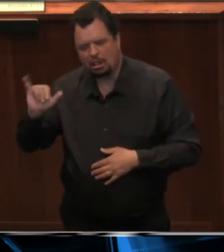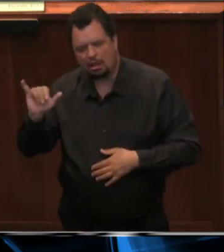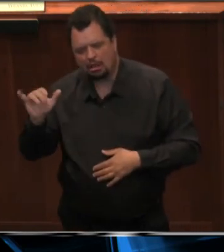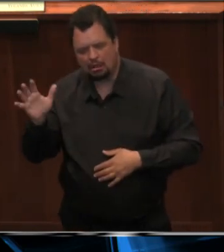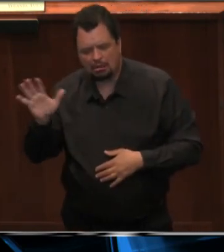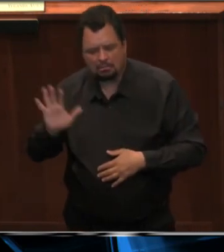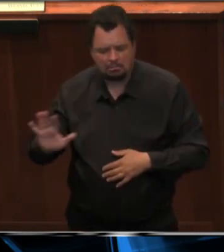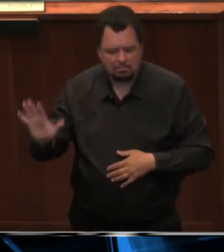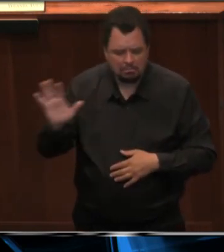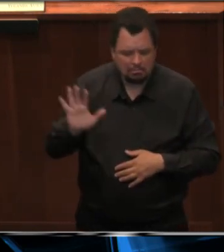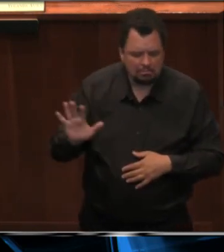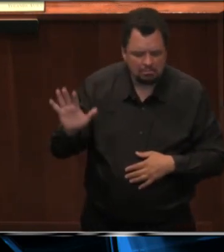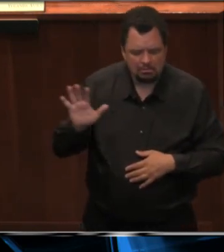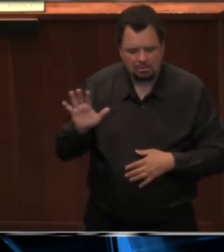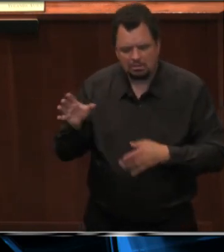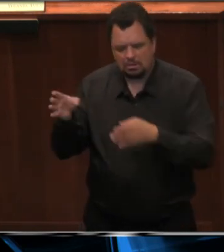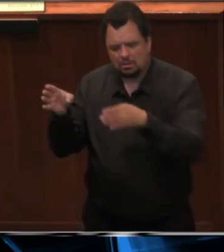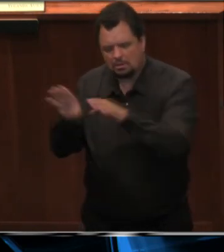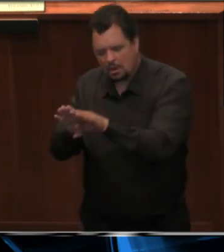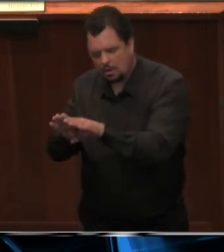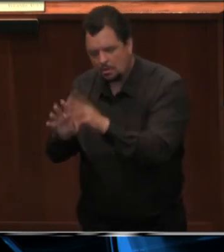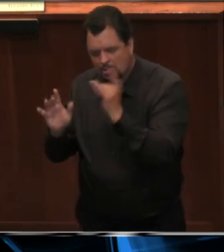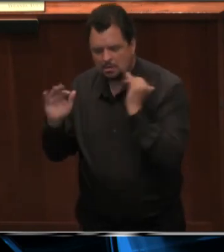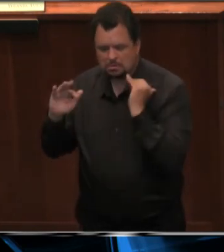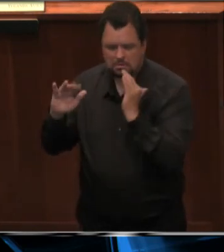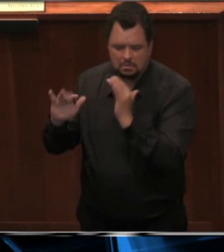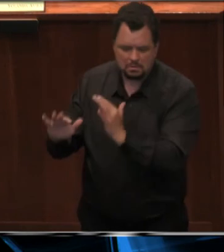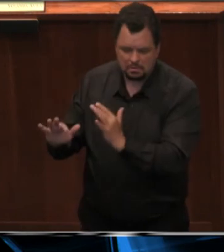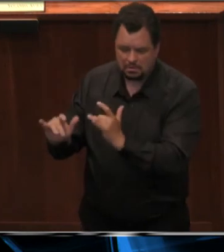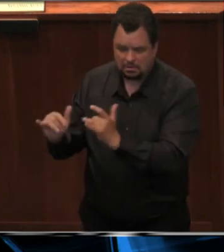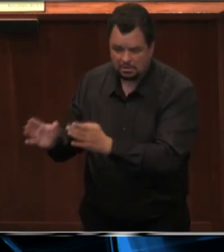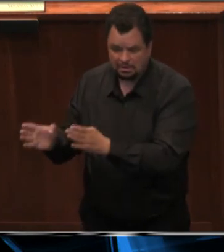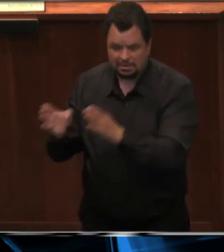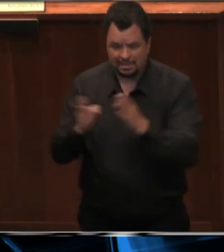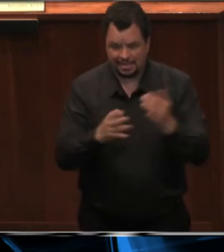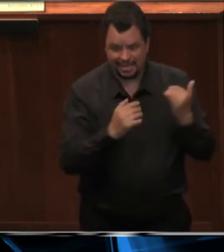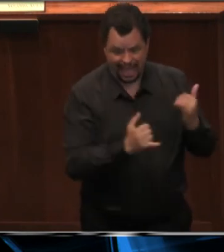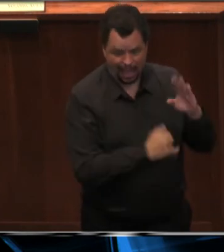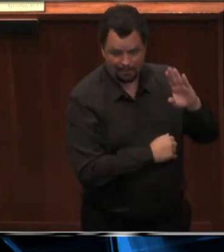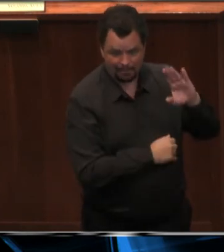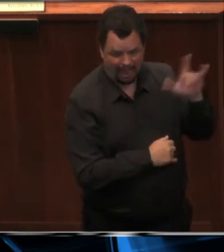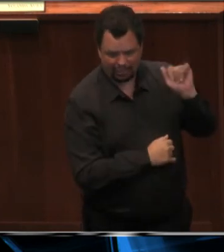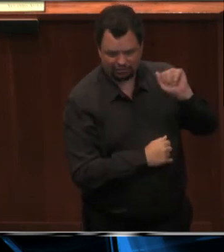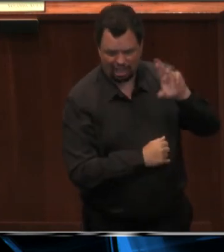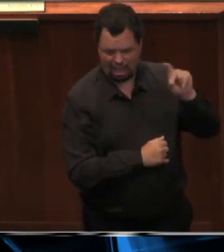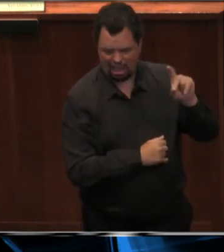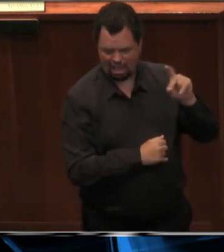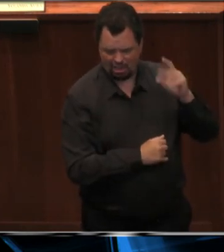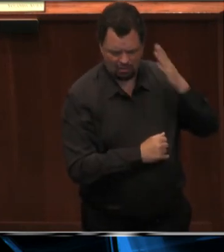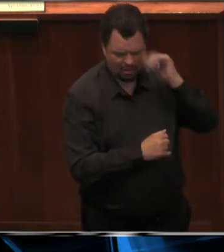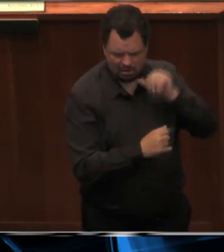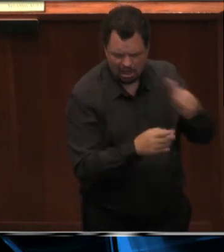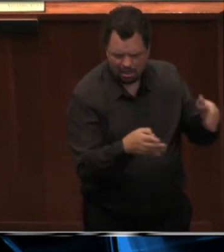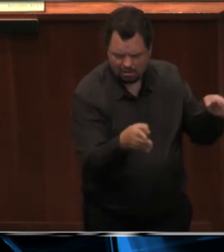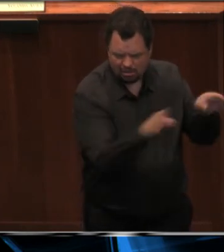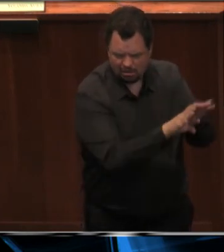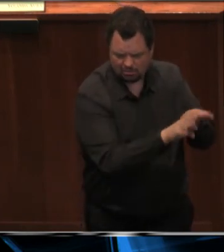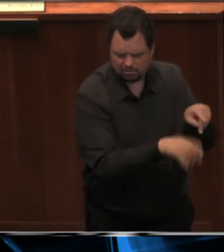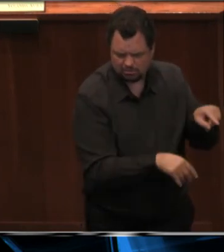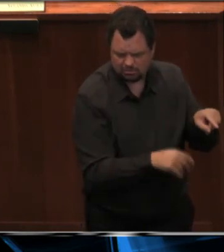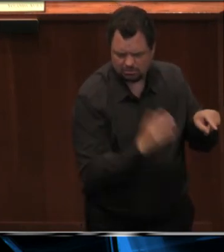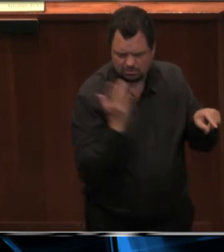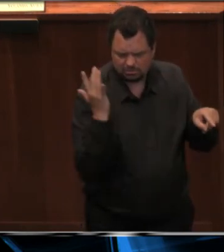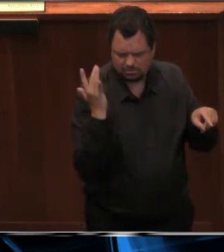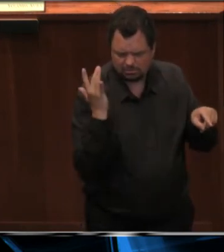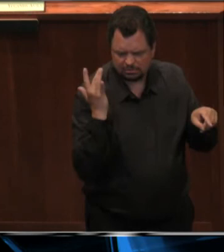all make fun of them for it. We now have a blizzard. Why are we not closing during this blizzard? With the current mask order from the